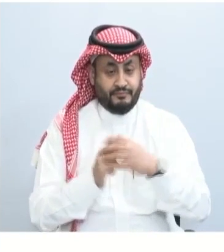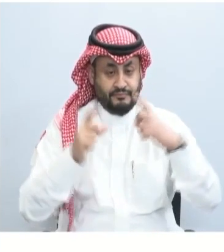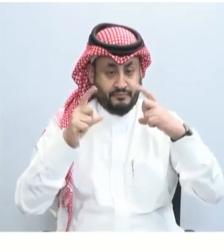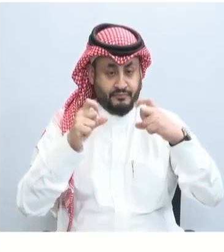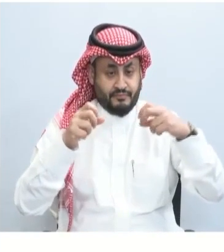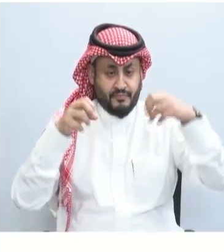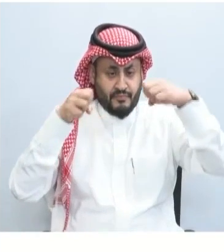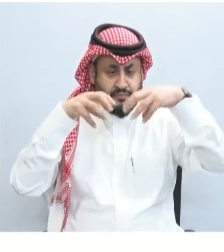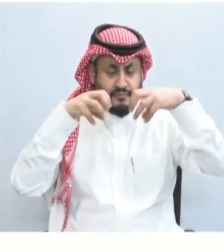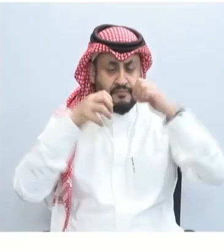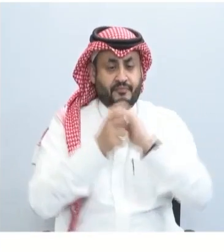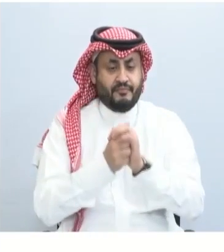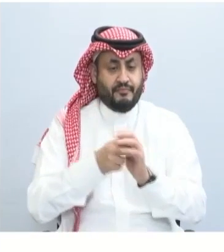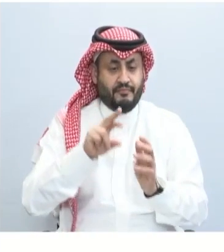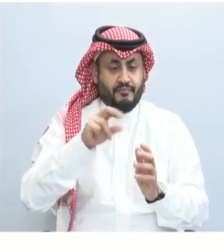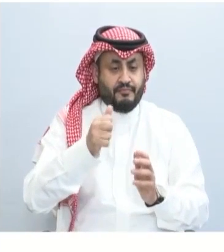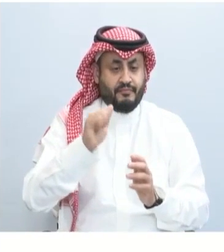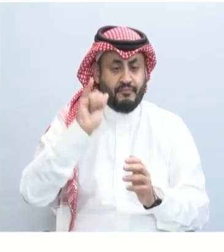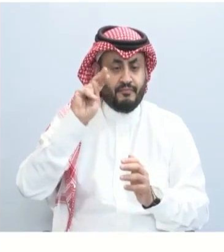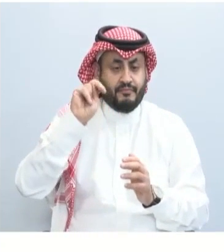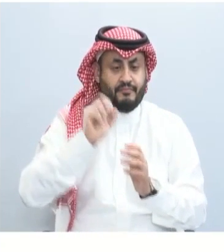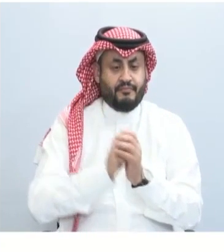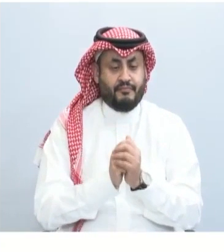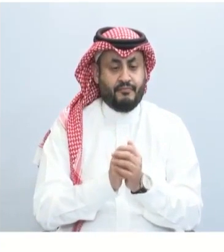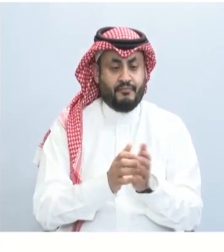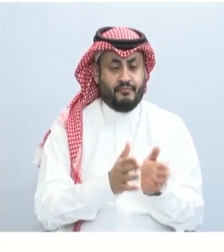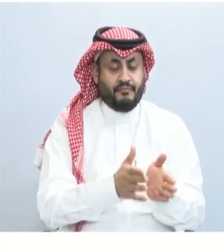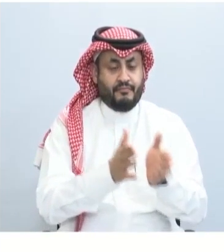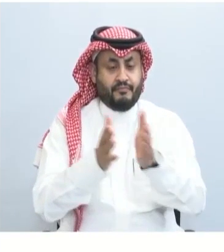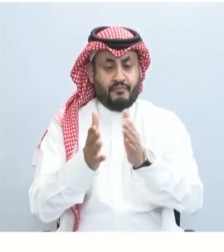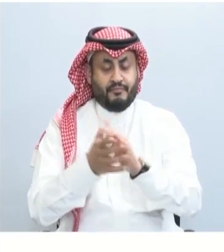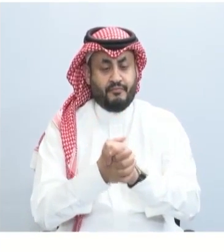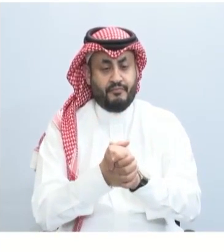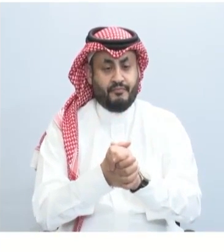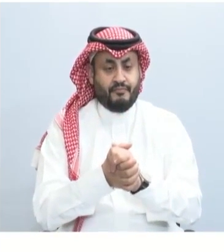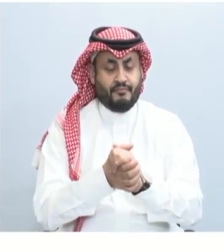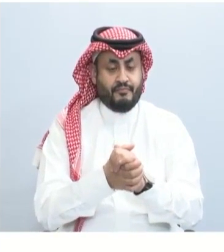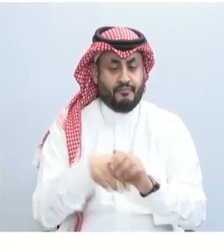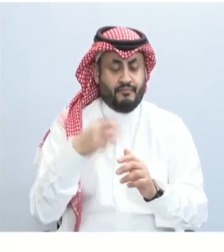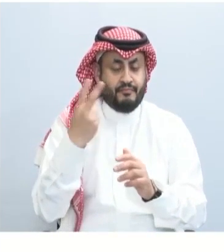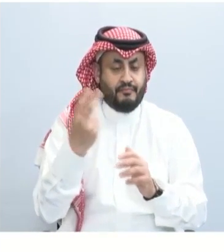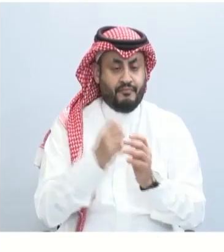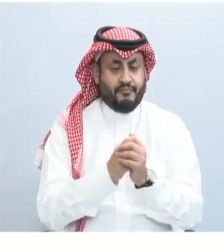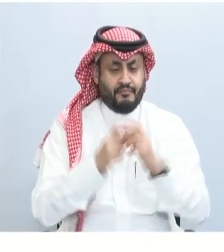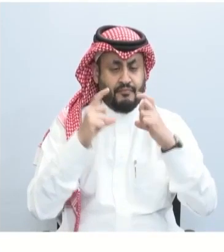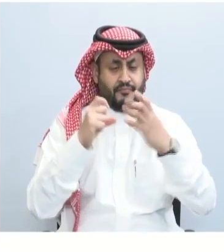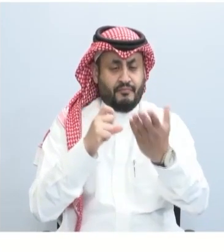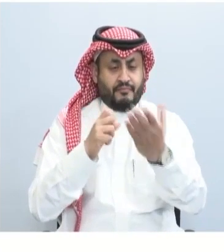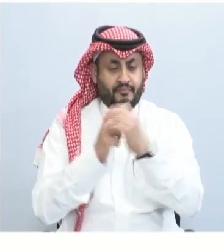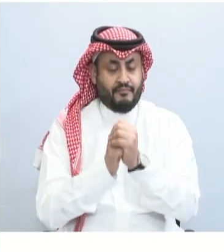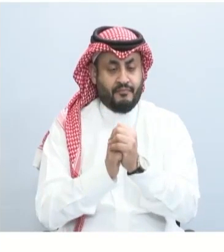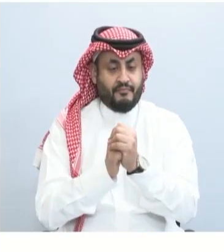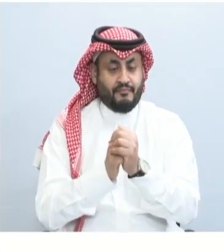picture of a rain. Now, let's move on to number two. Number two from